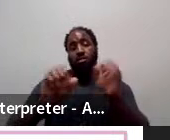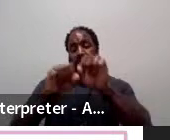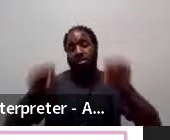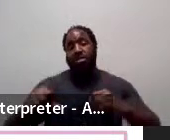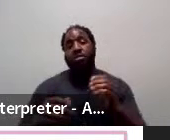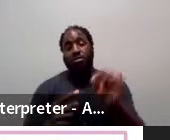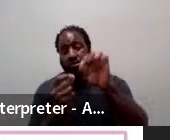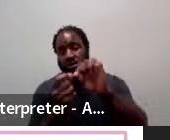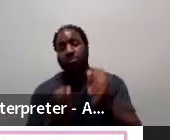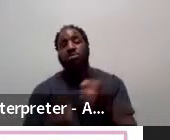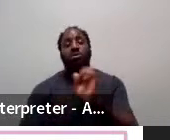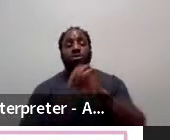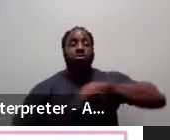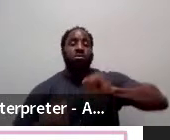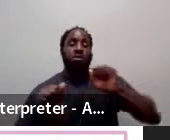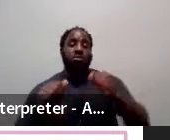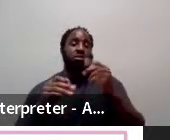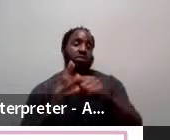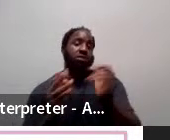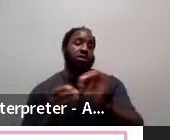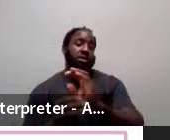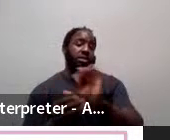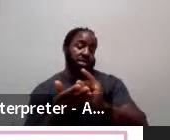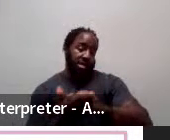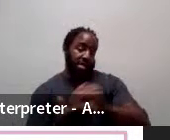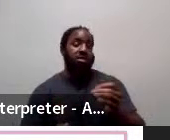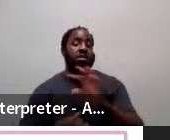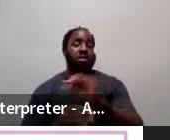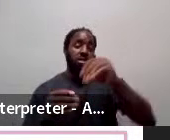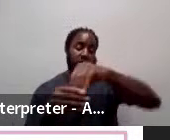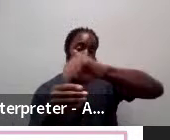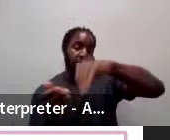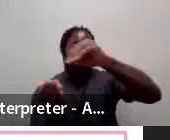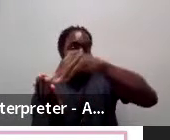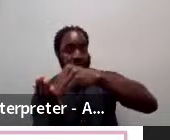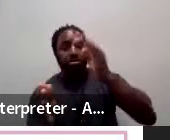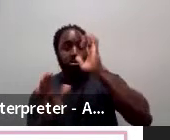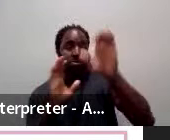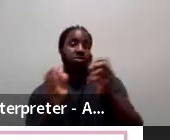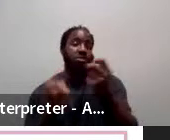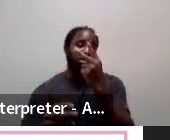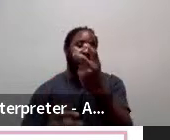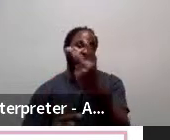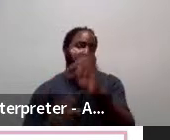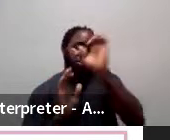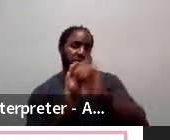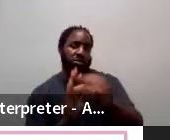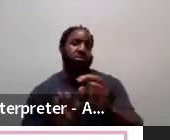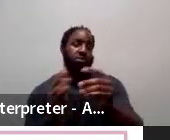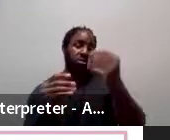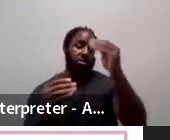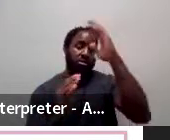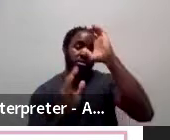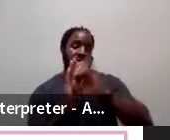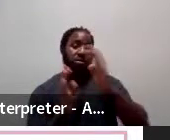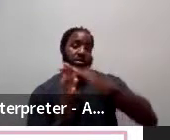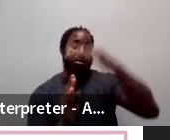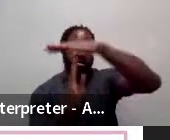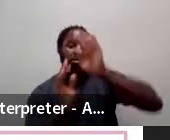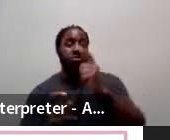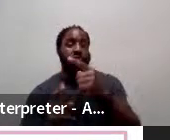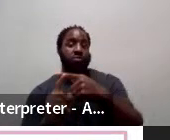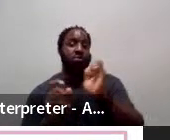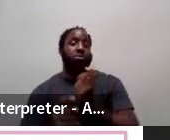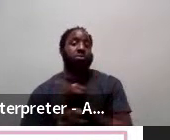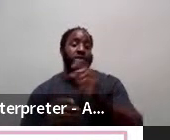were able to start and build on that work. In the middle, you can see a couple of images. The image on the top is from one of our public